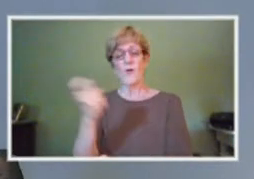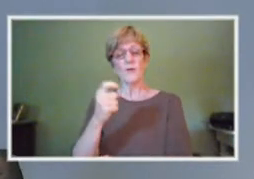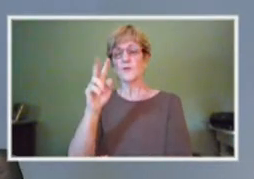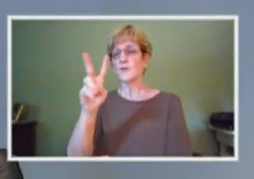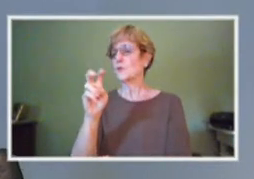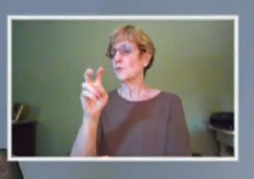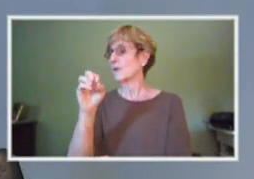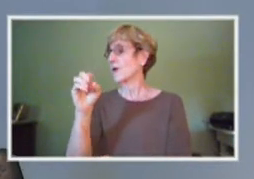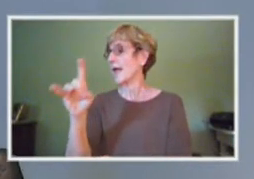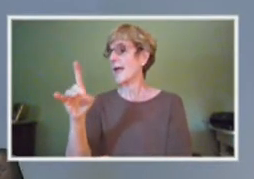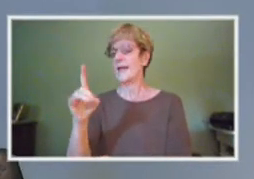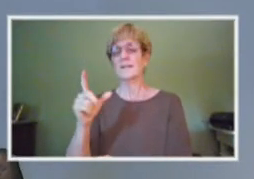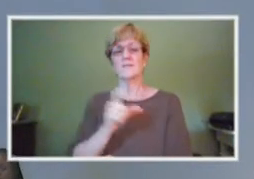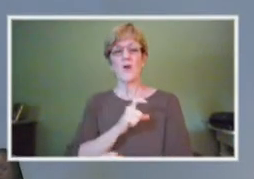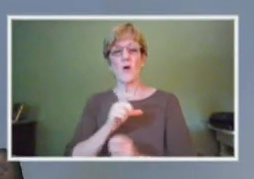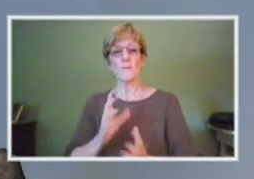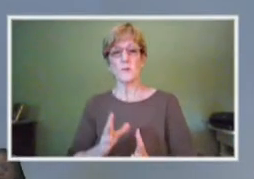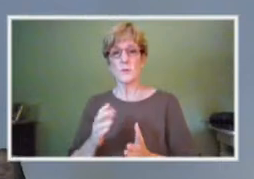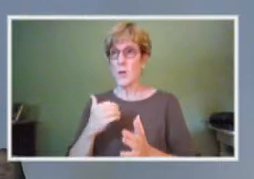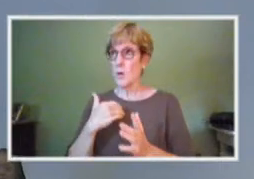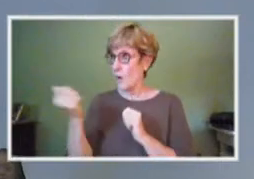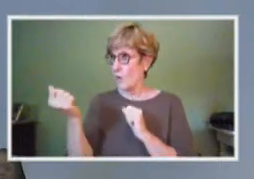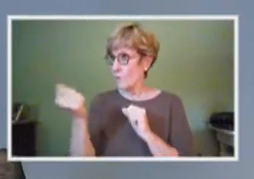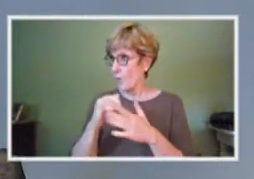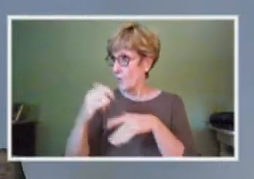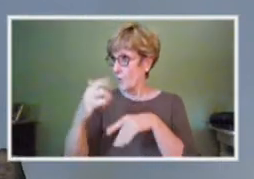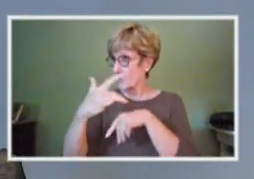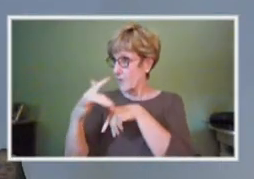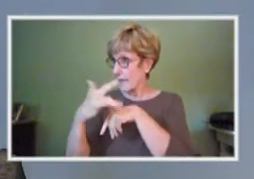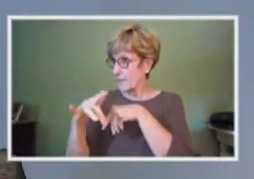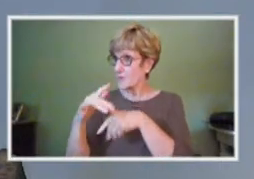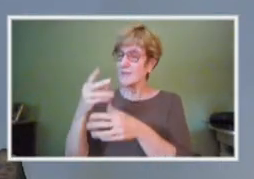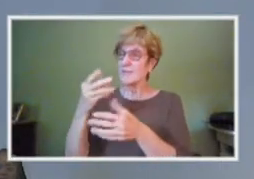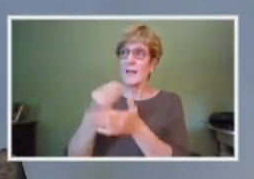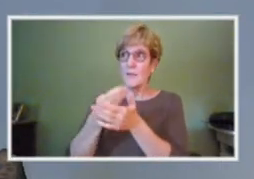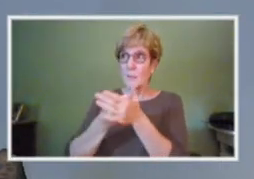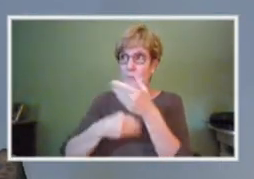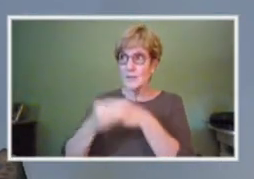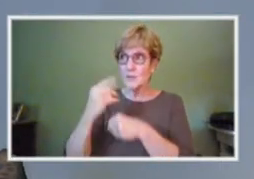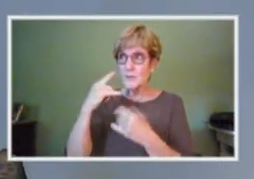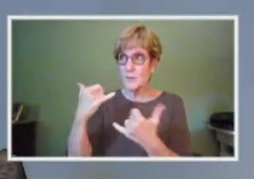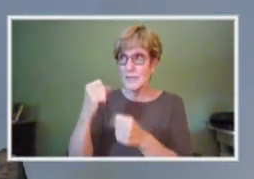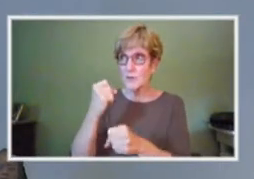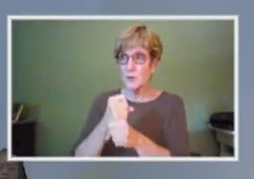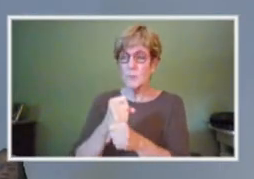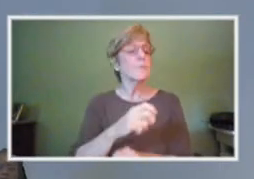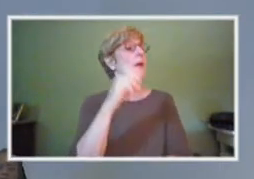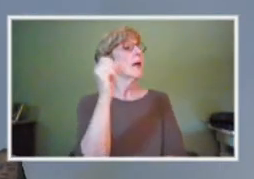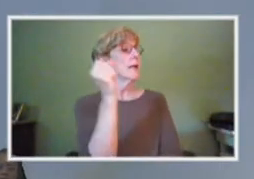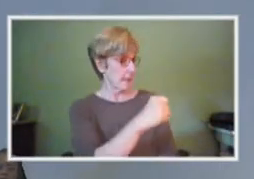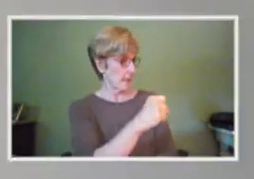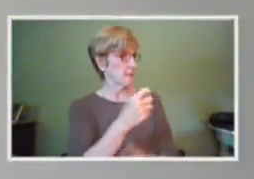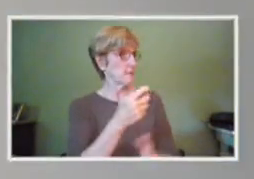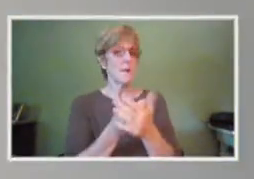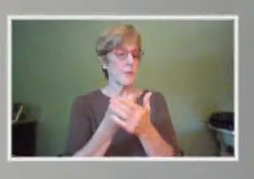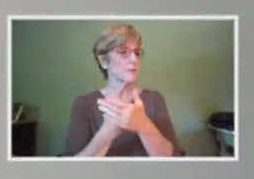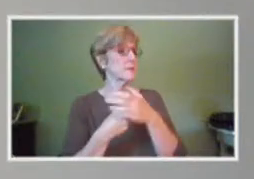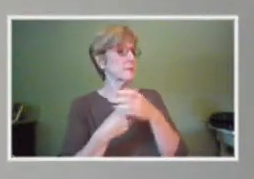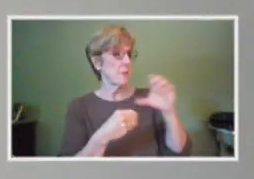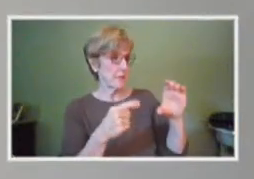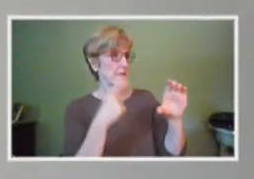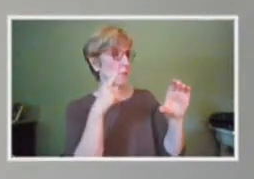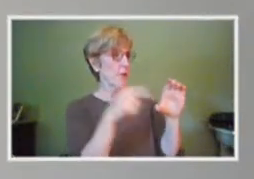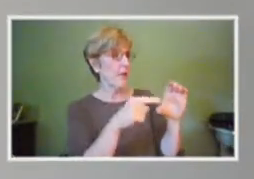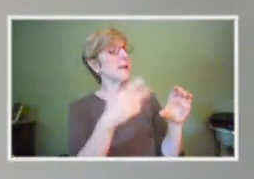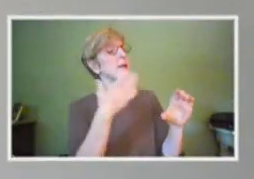one question, do we have all those vacancies in the budget for this year? Yes, and that's a very good question, because a